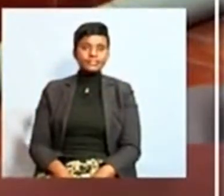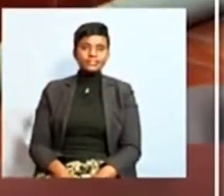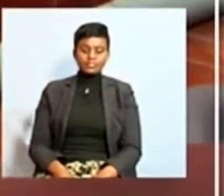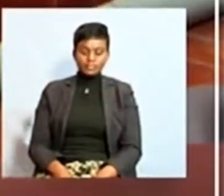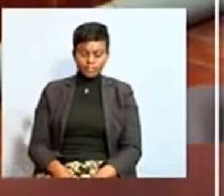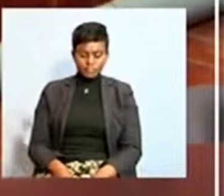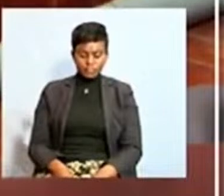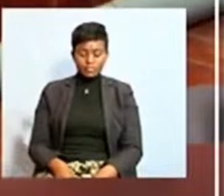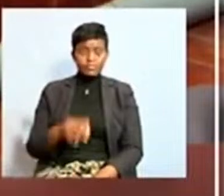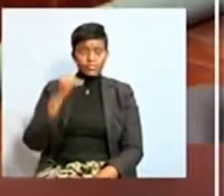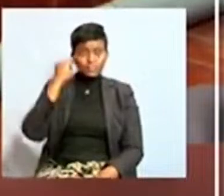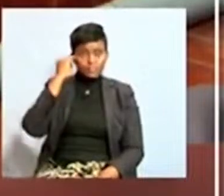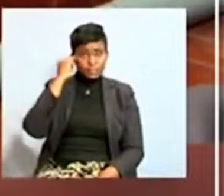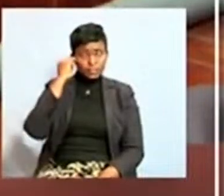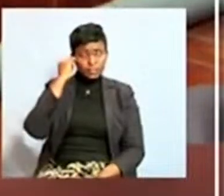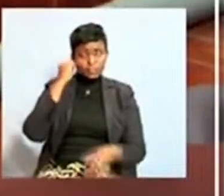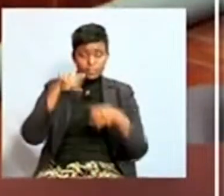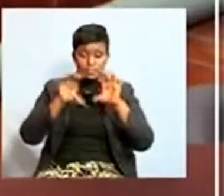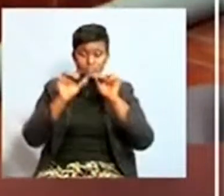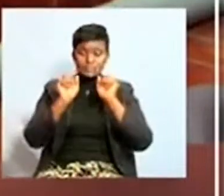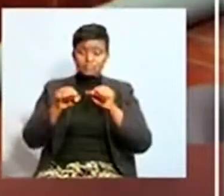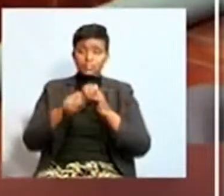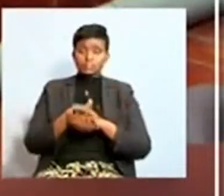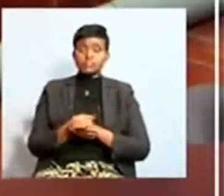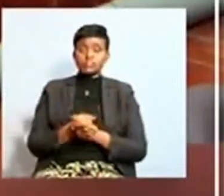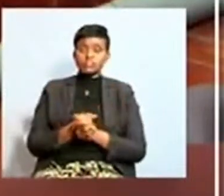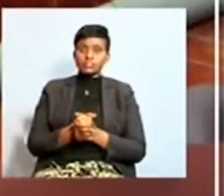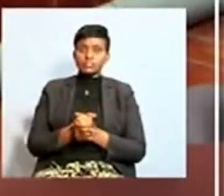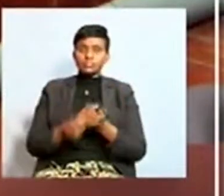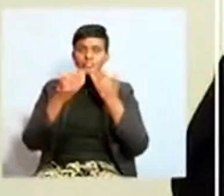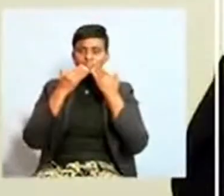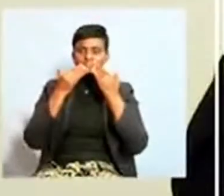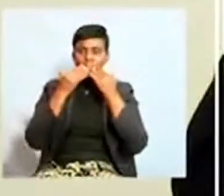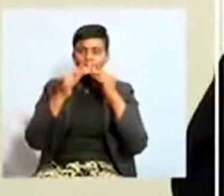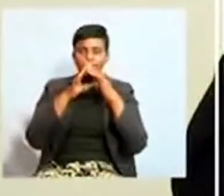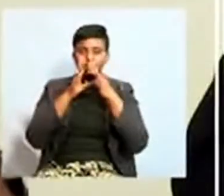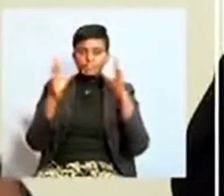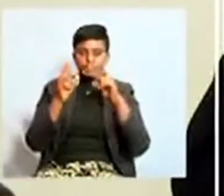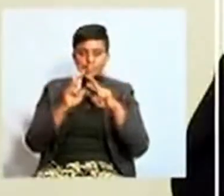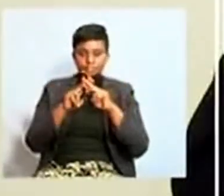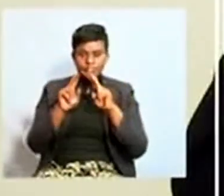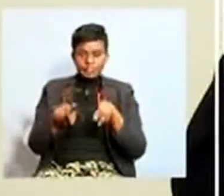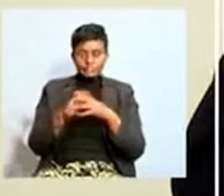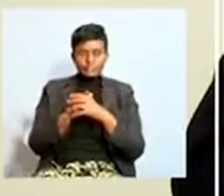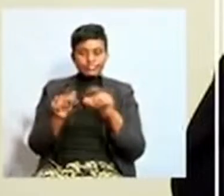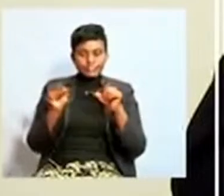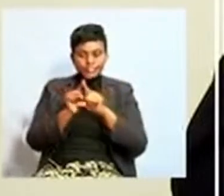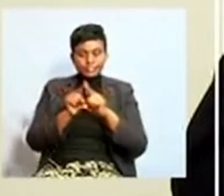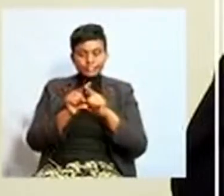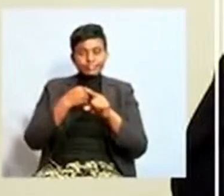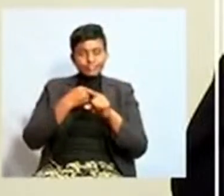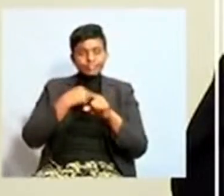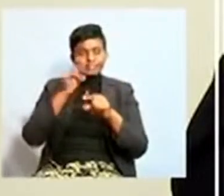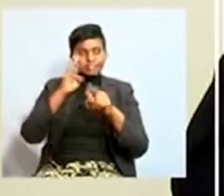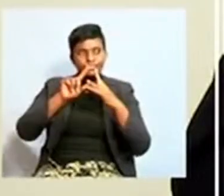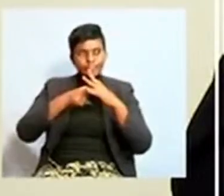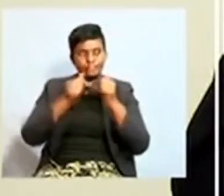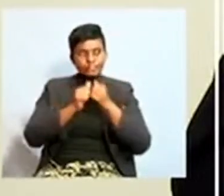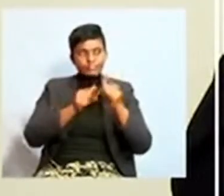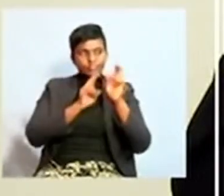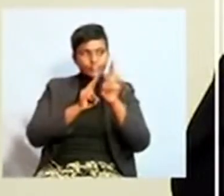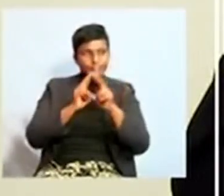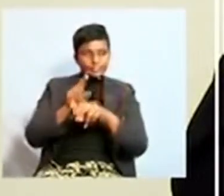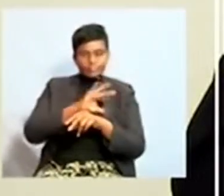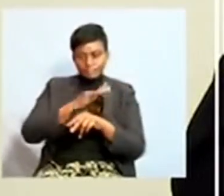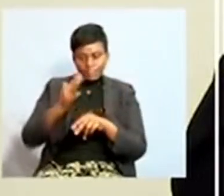You can proceed. Thank you very much, Chair. I'll begin with the response and